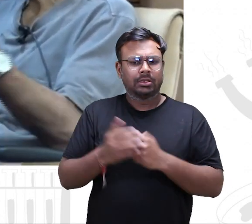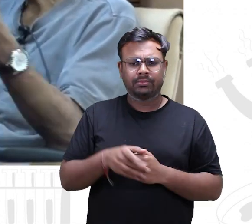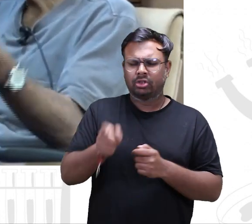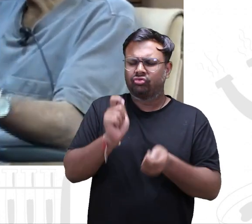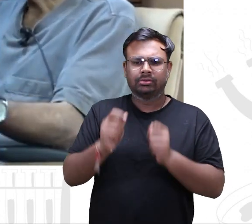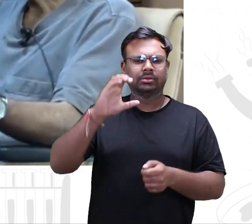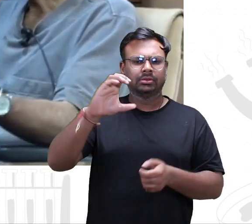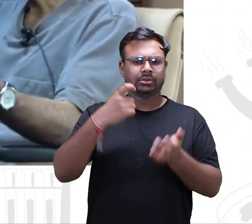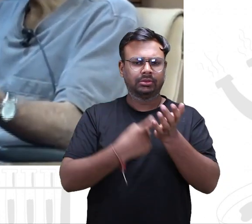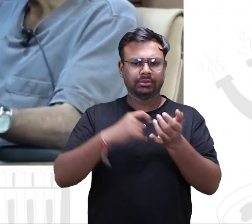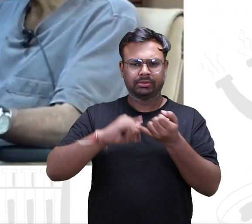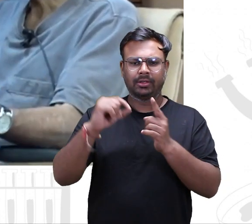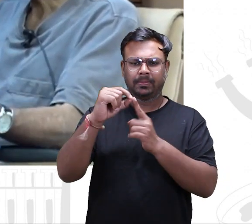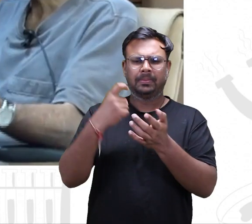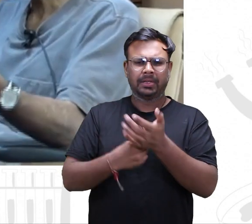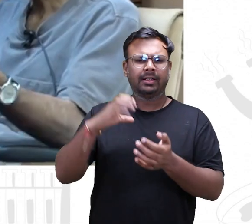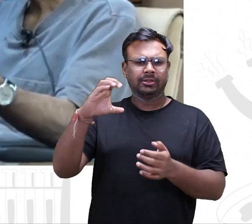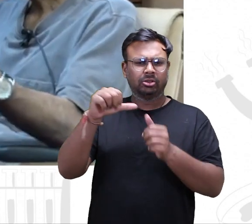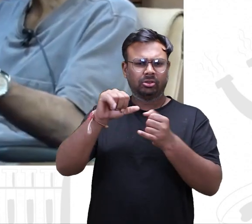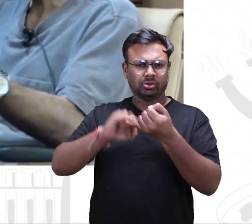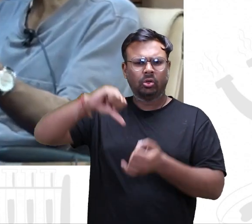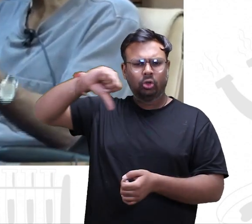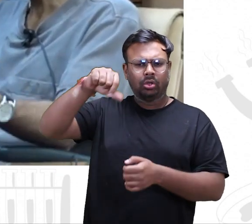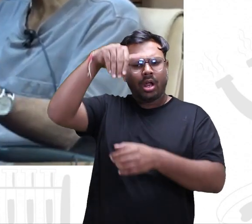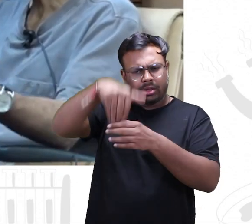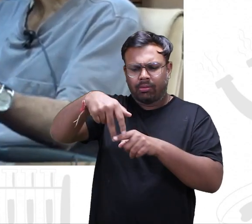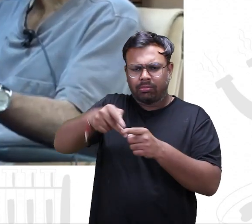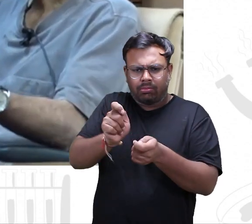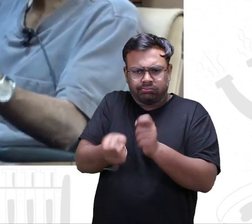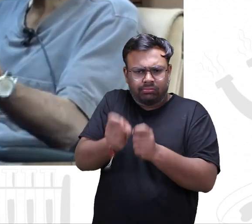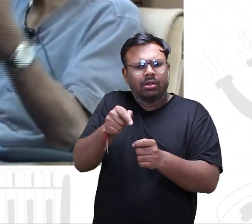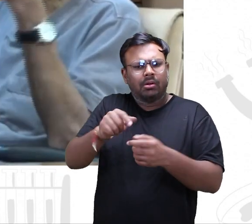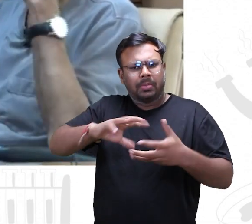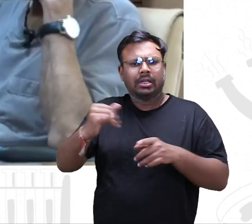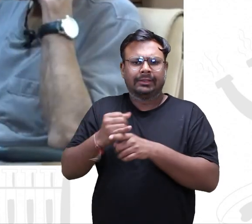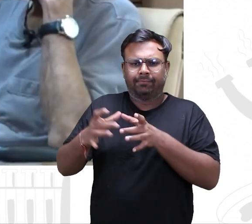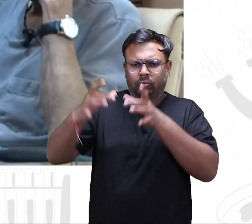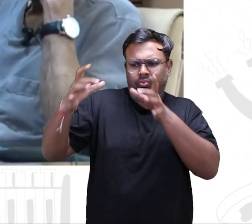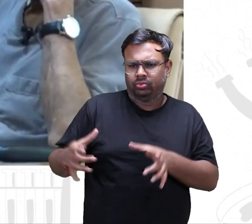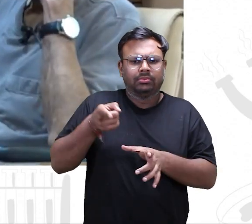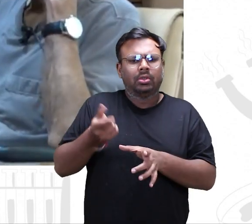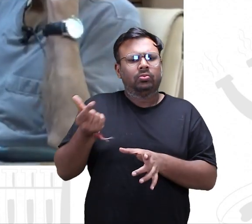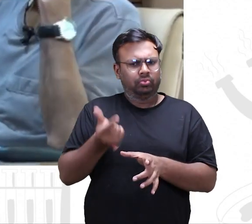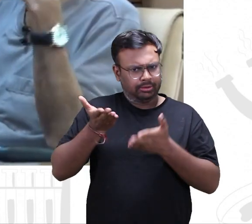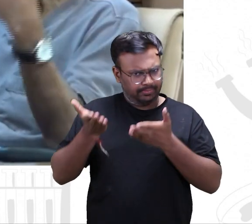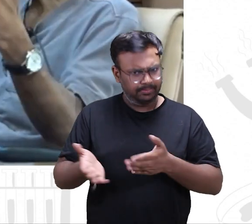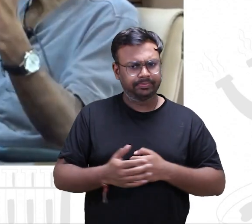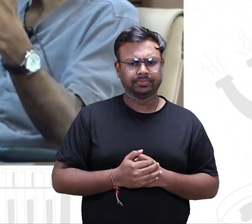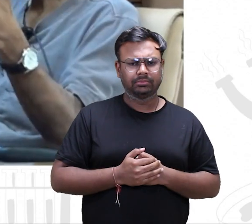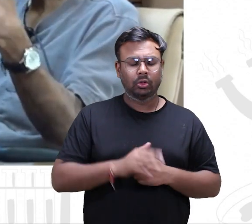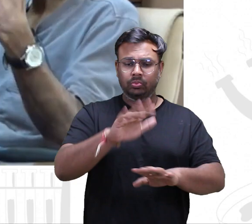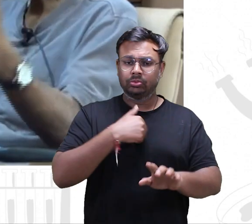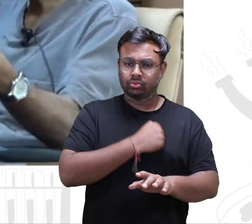like gene editing, CRISPR-Cas9, which I'm sure you're familiar with, developed by an